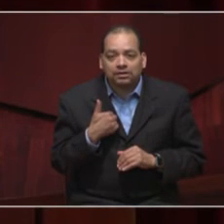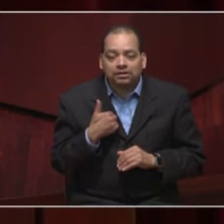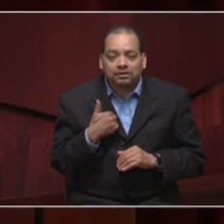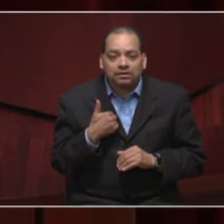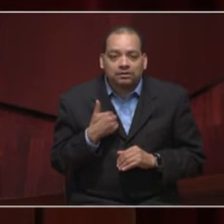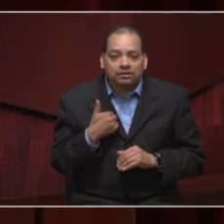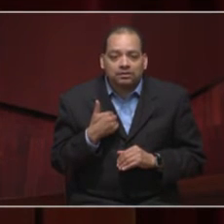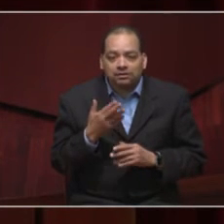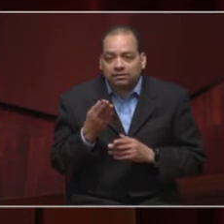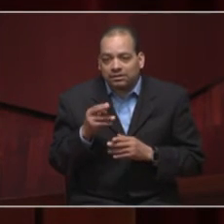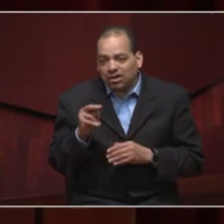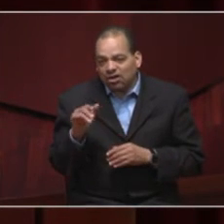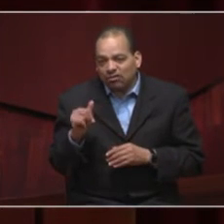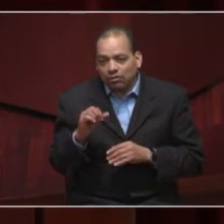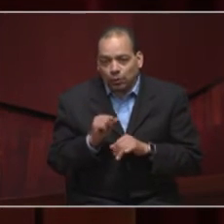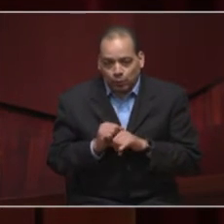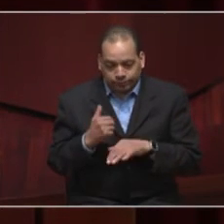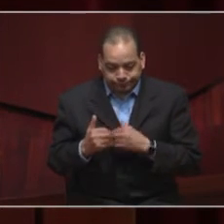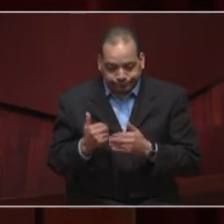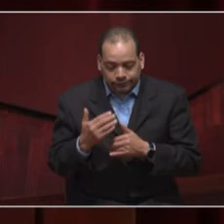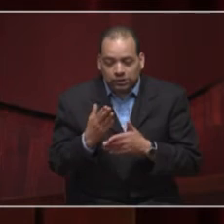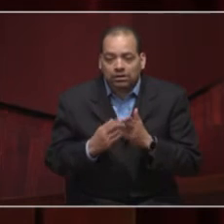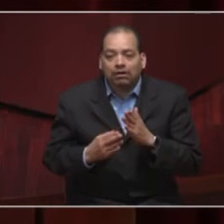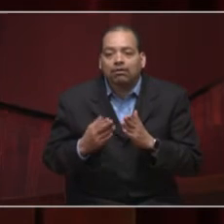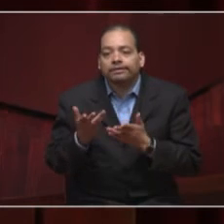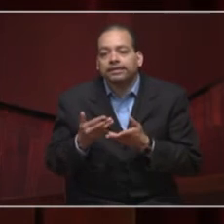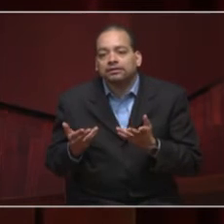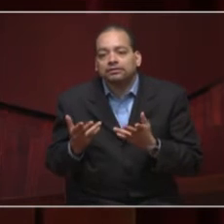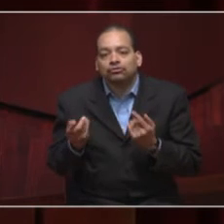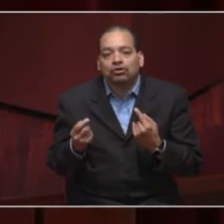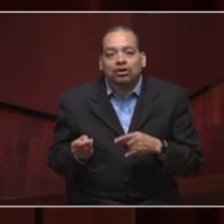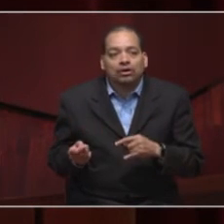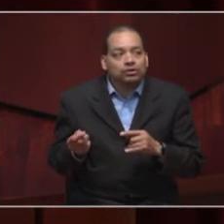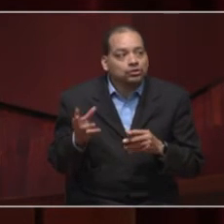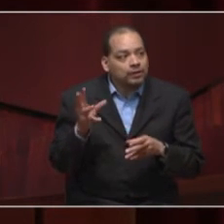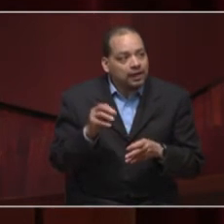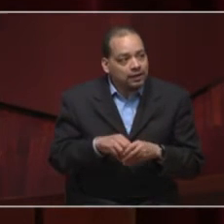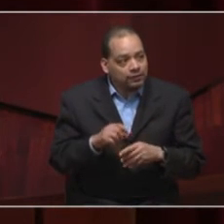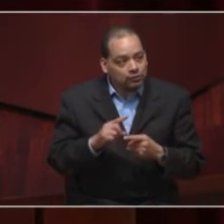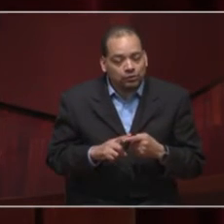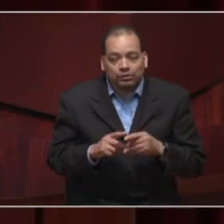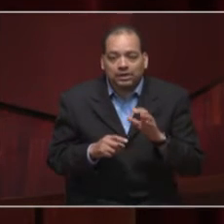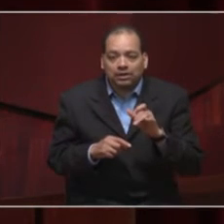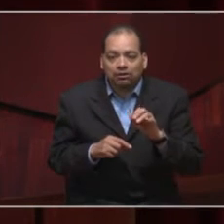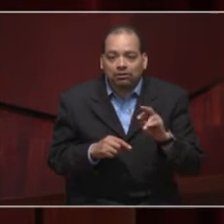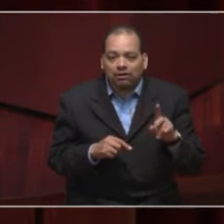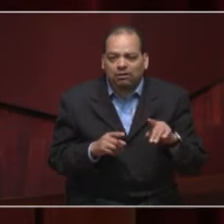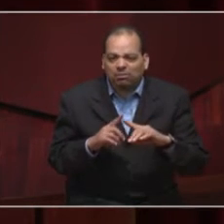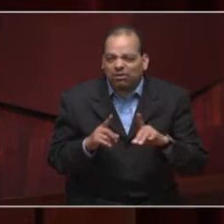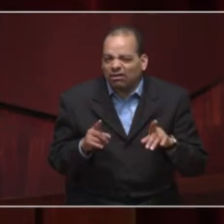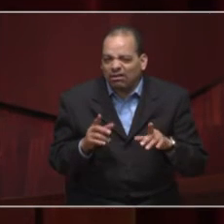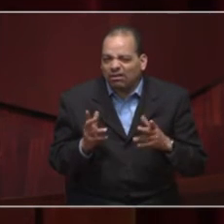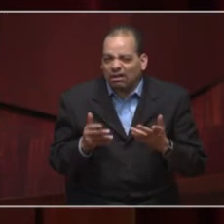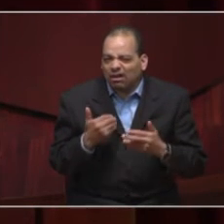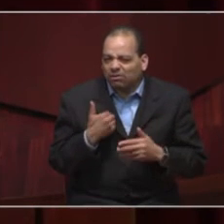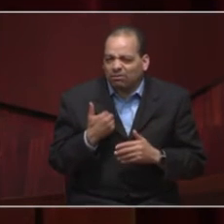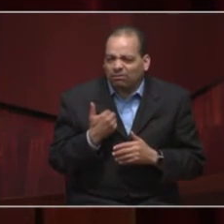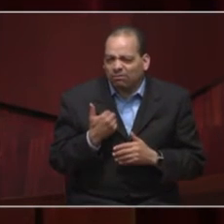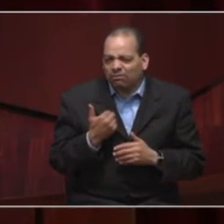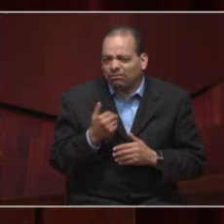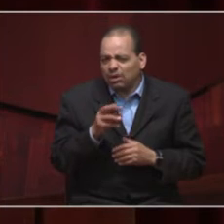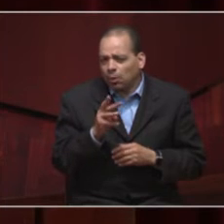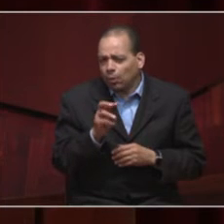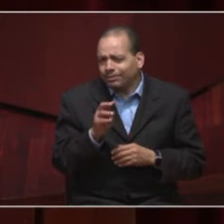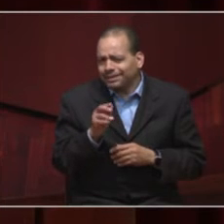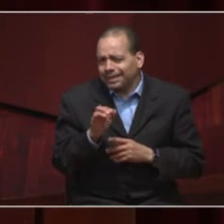NARA's working on some of the things that it's trying to add to the ERA. Is there an area on the website that shows